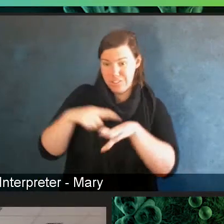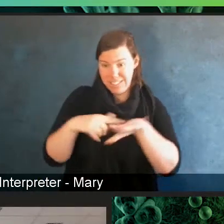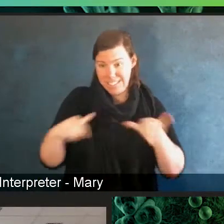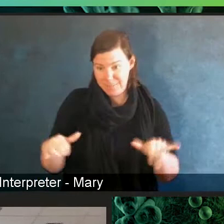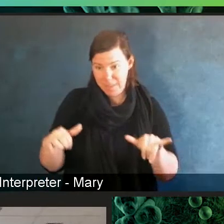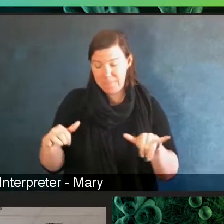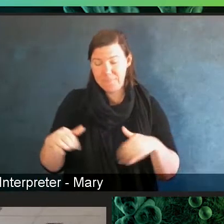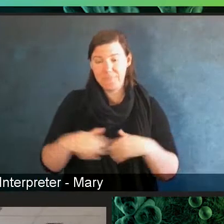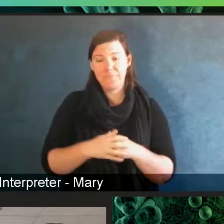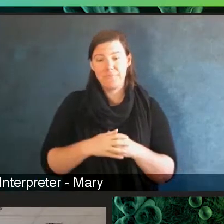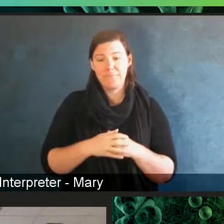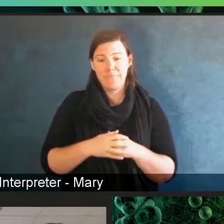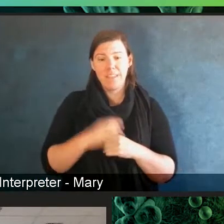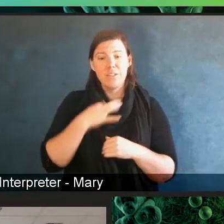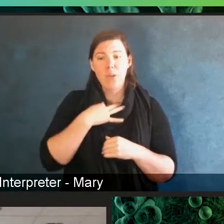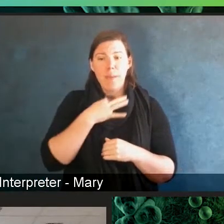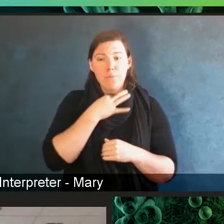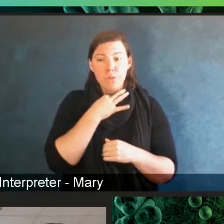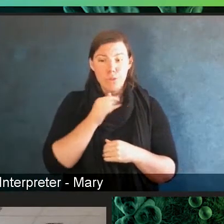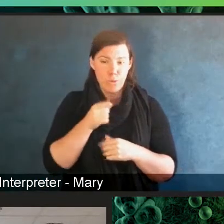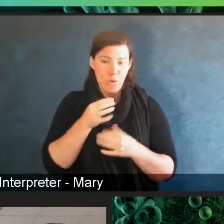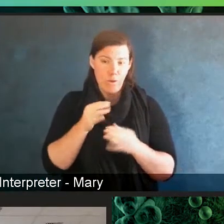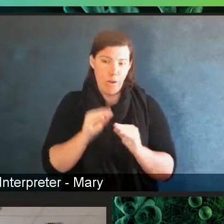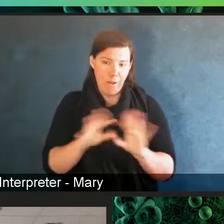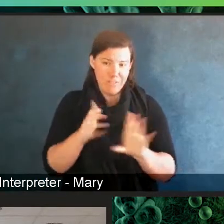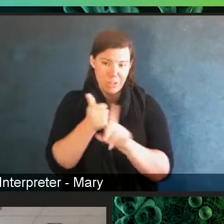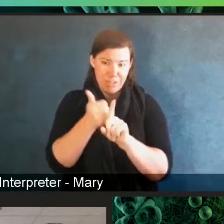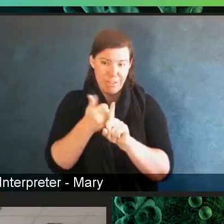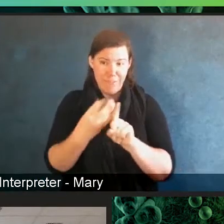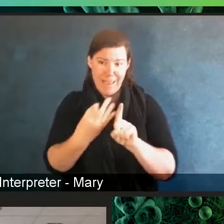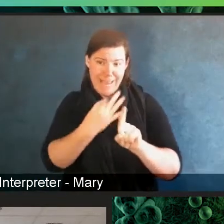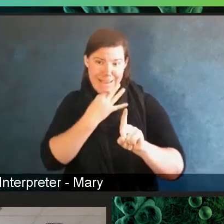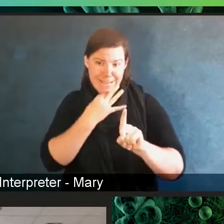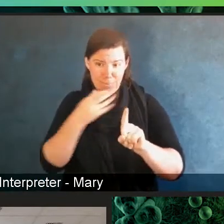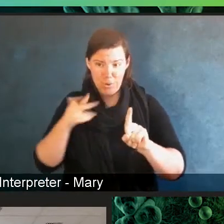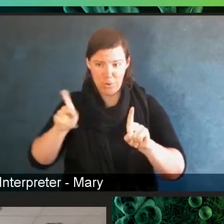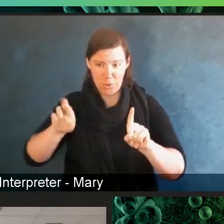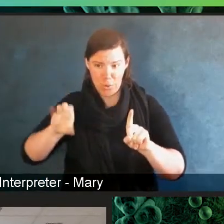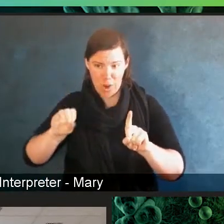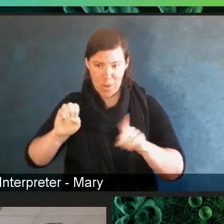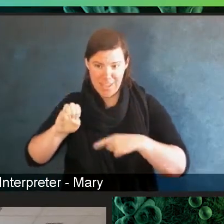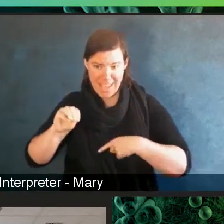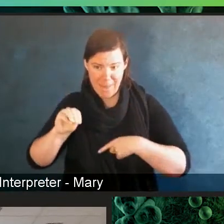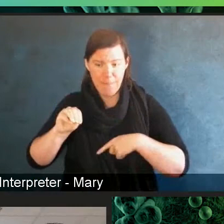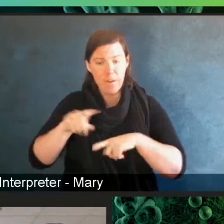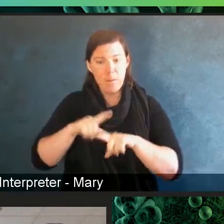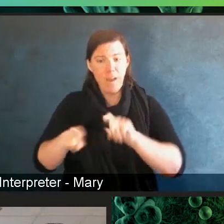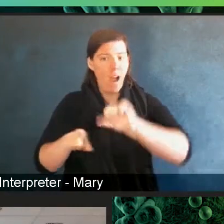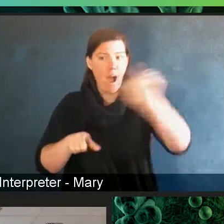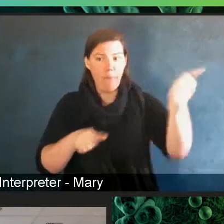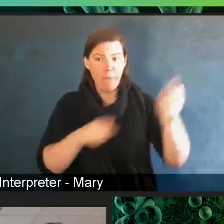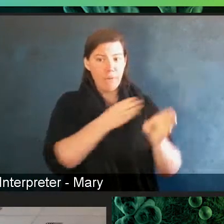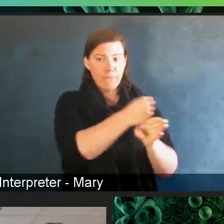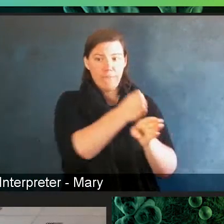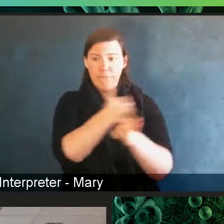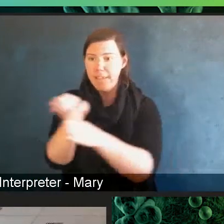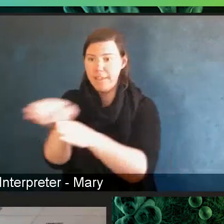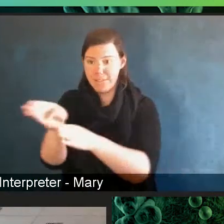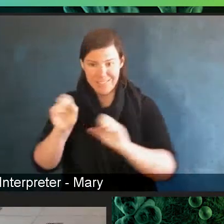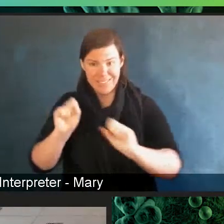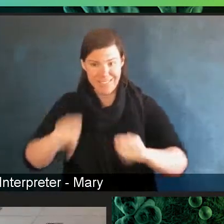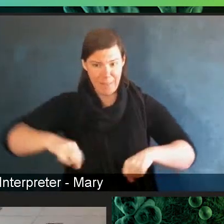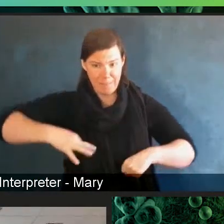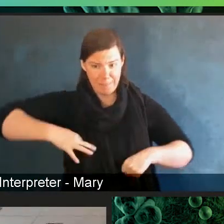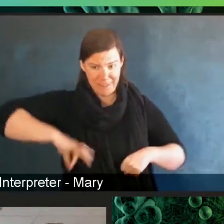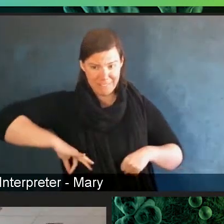could be helpful even to people who aren't like you, aren't an expert in CryoEM, but care a lot about proteins. Absolutely. Yeah. And that's